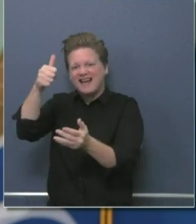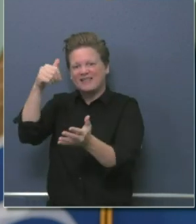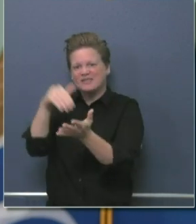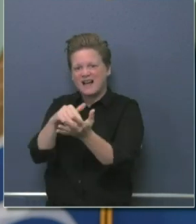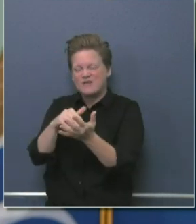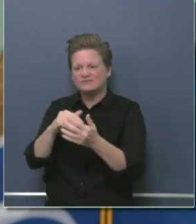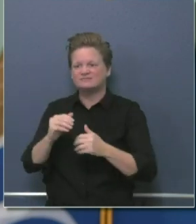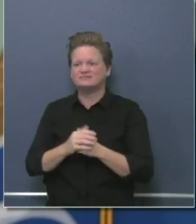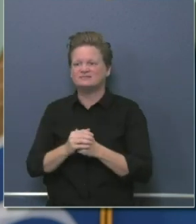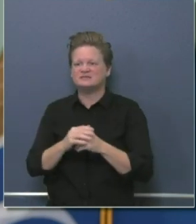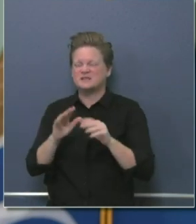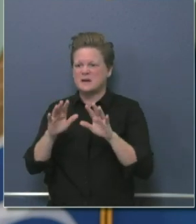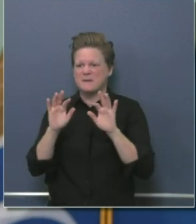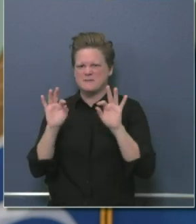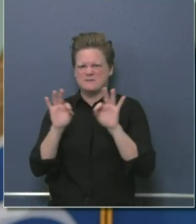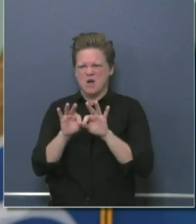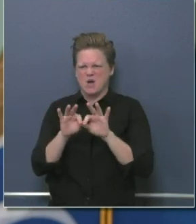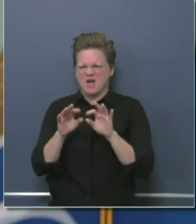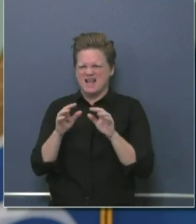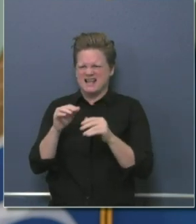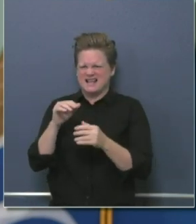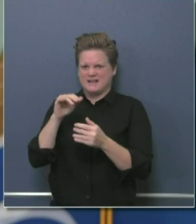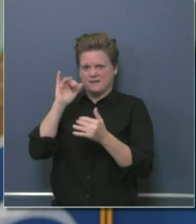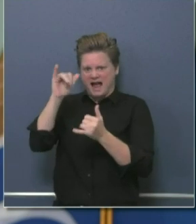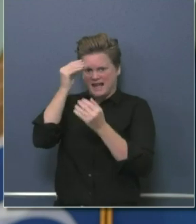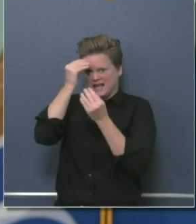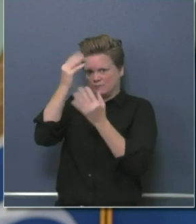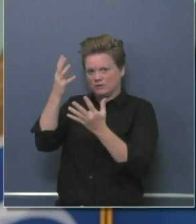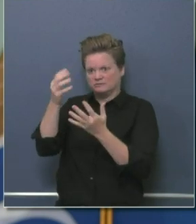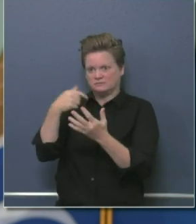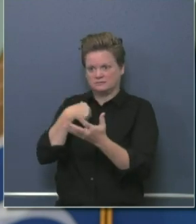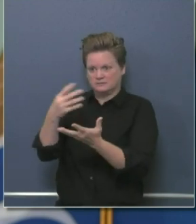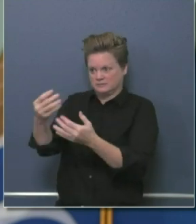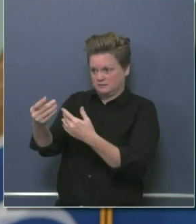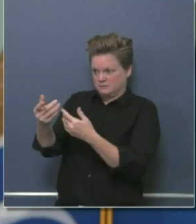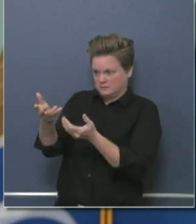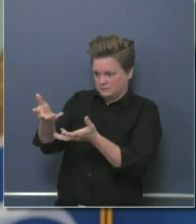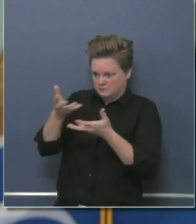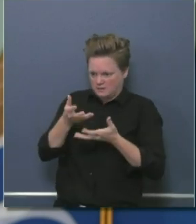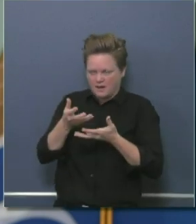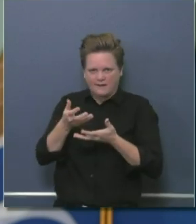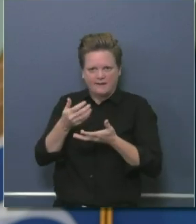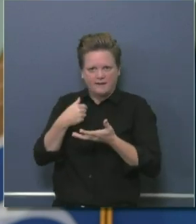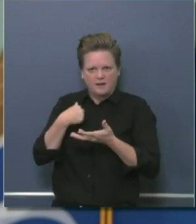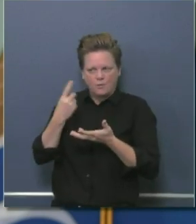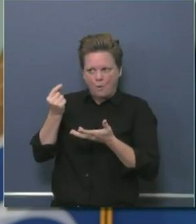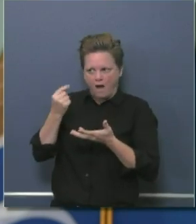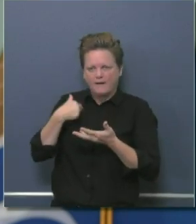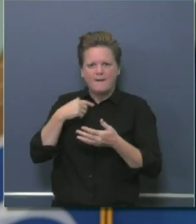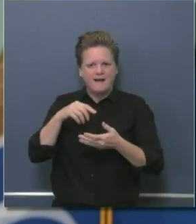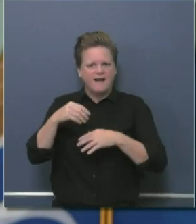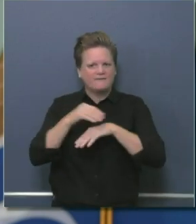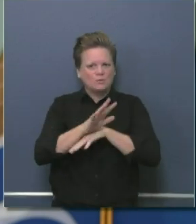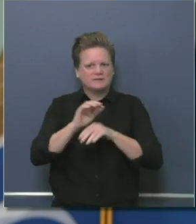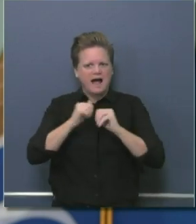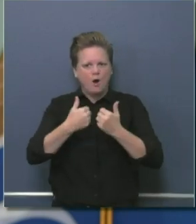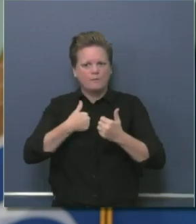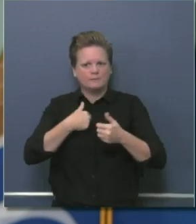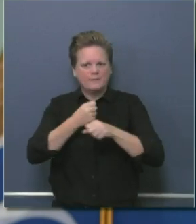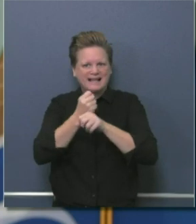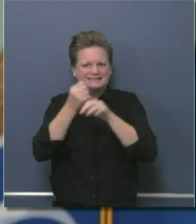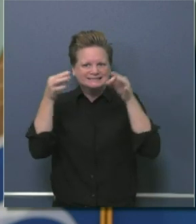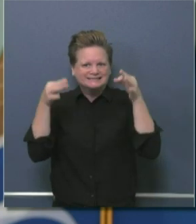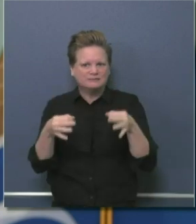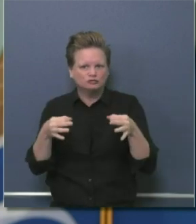announcements. And I want to just update you, as I do every day at noon, on some of that data.